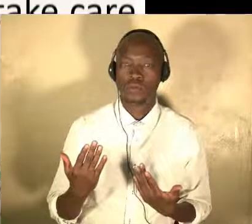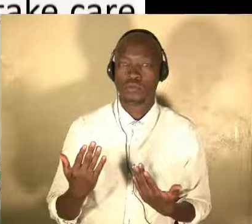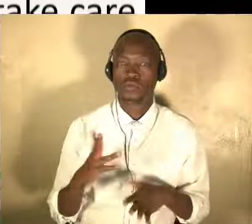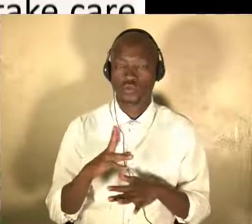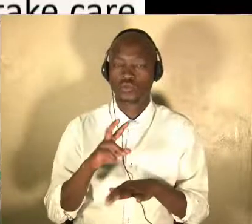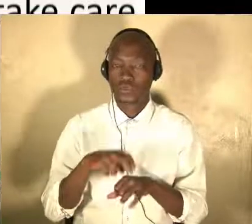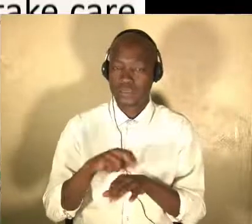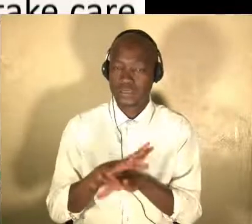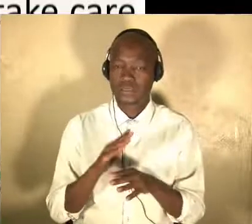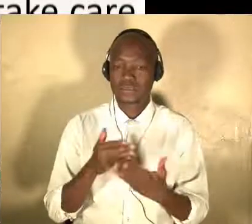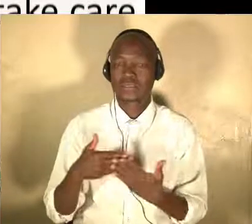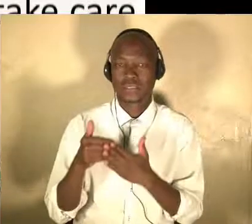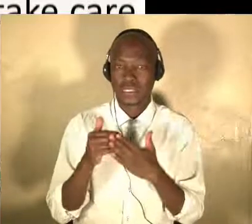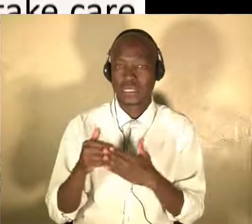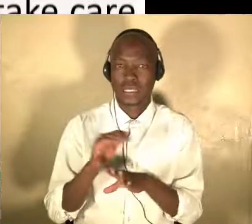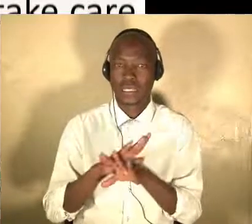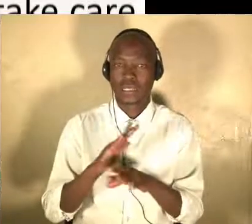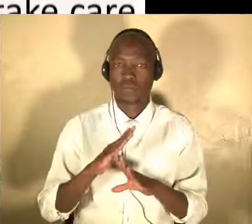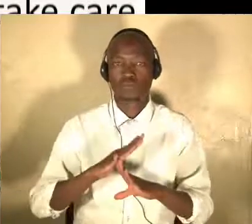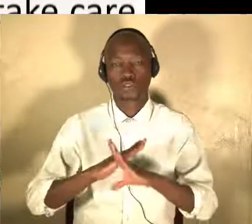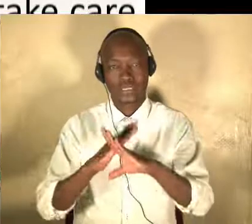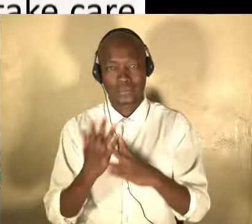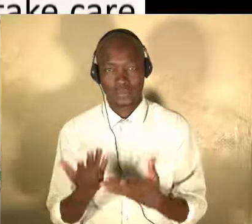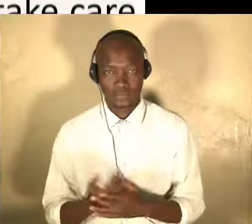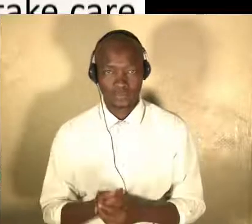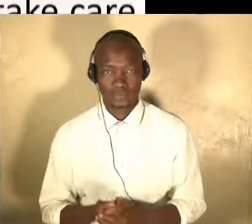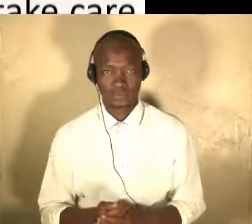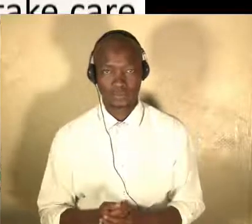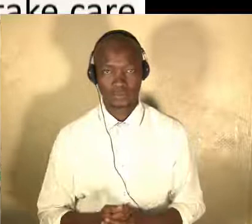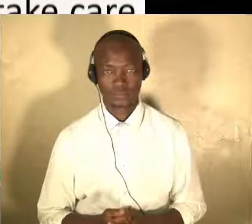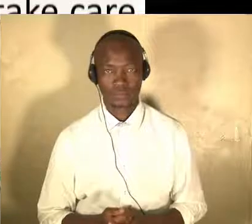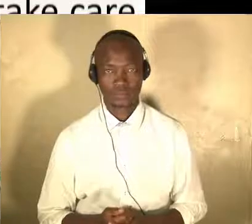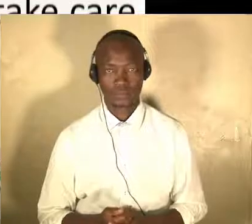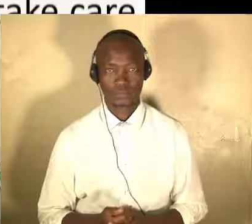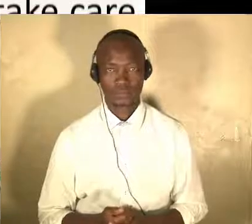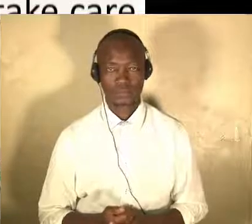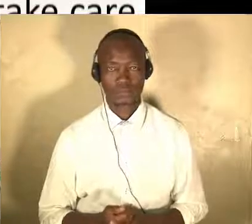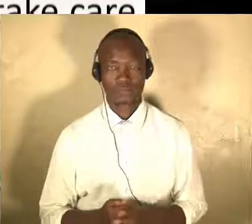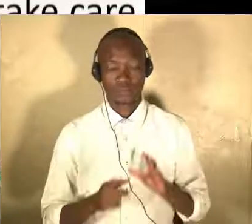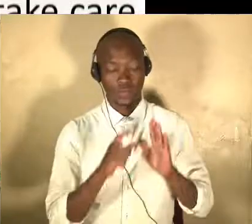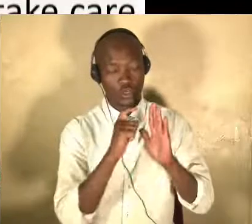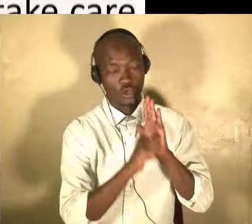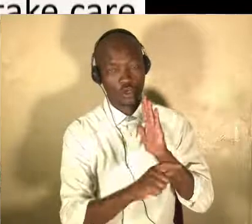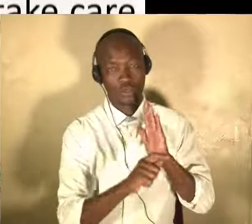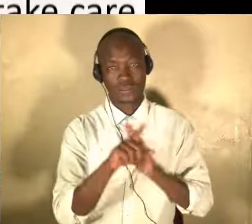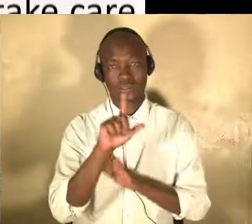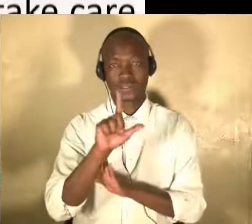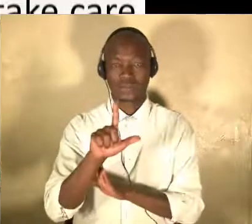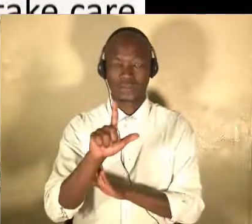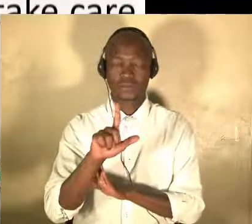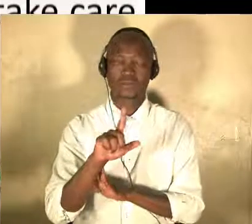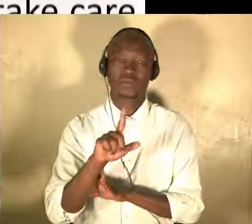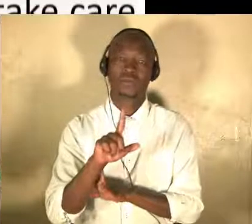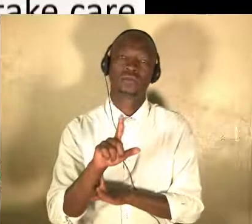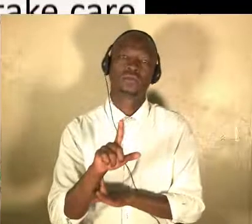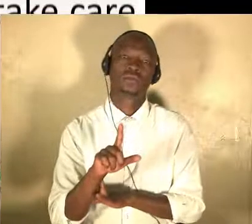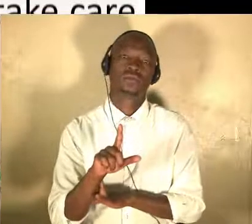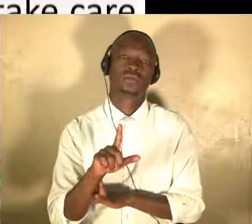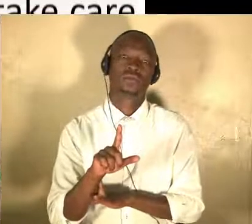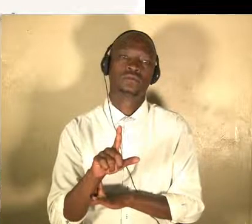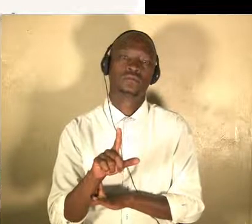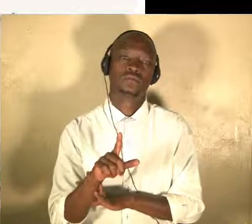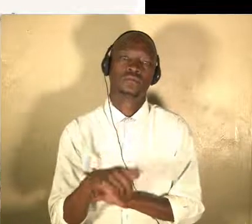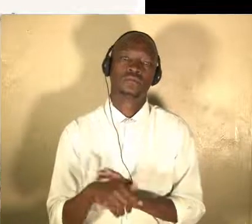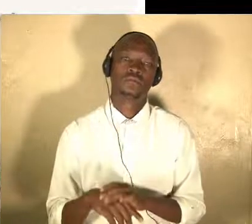need of care and protection. And clause 7 seeks to